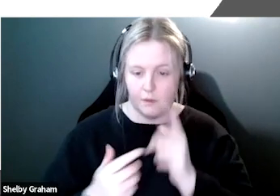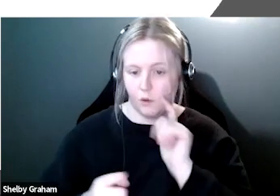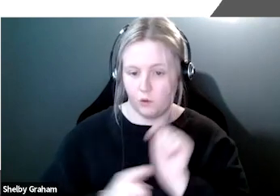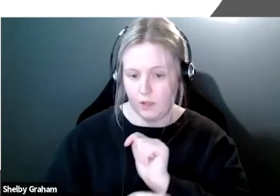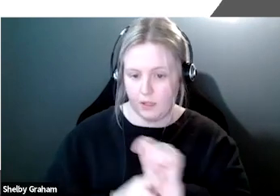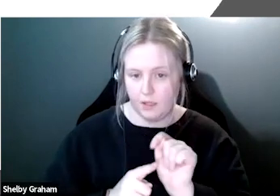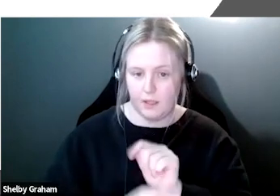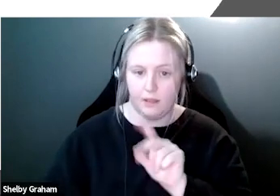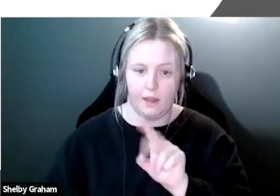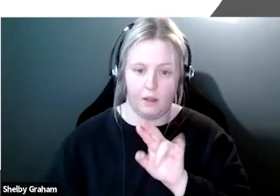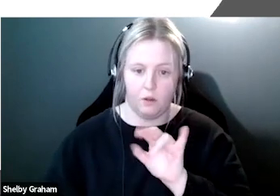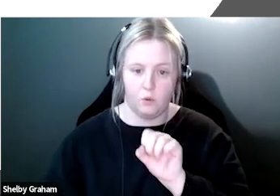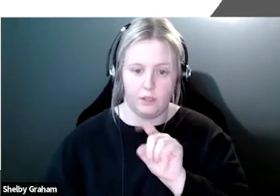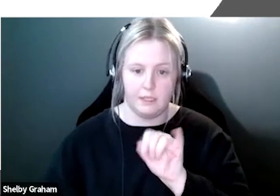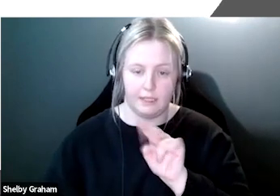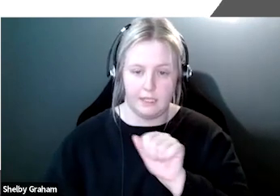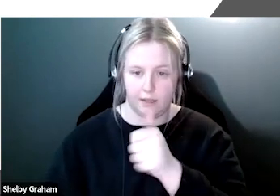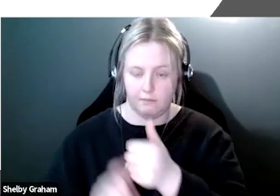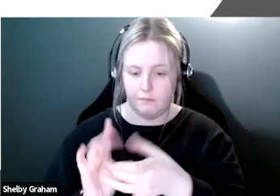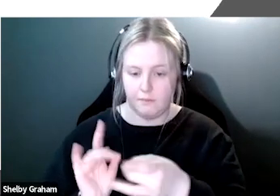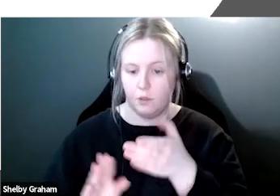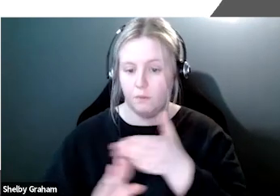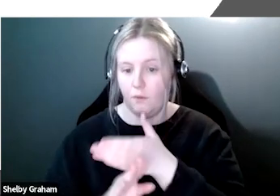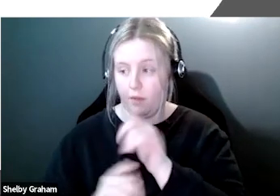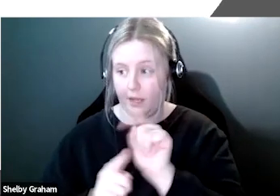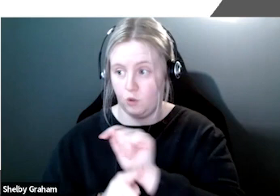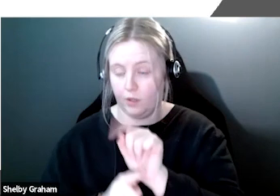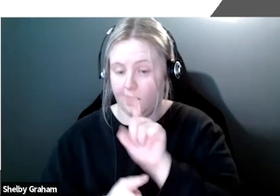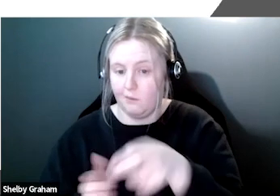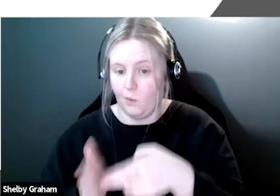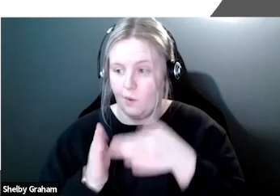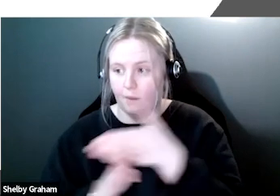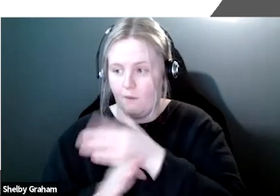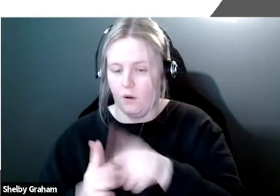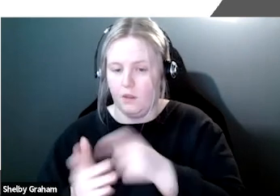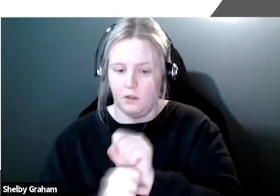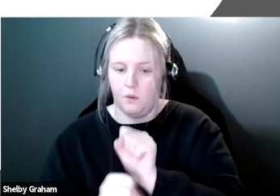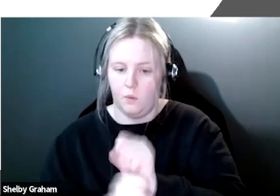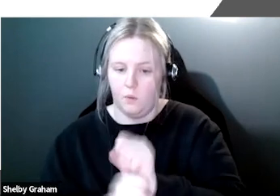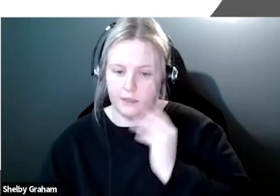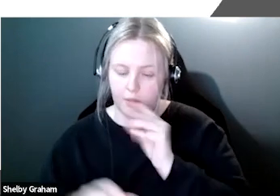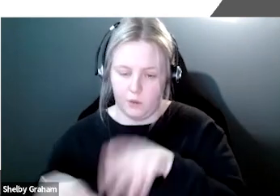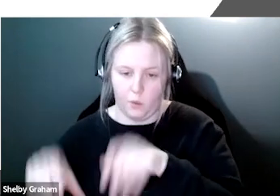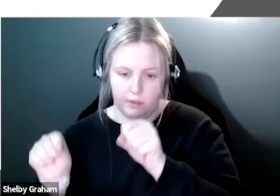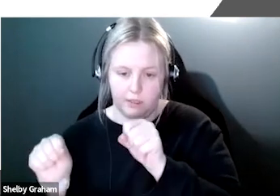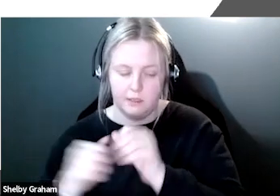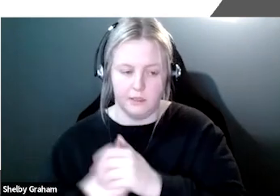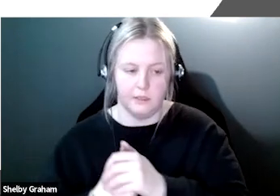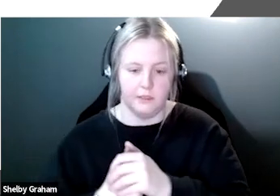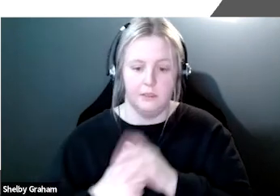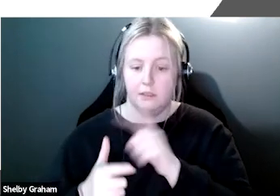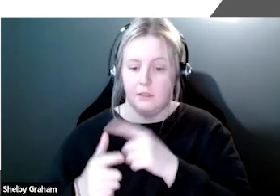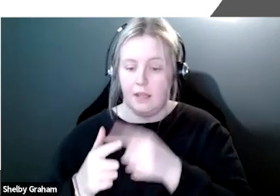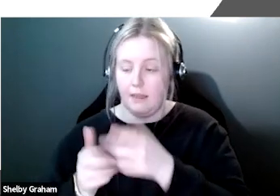that Kristina mentioned that they complete before they begin their work experience hosting. And so from there, ACT Consulting